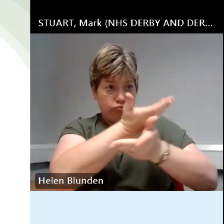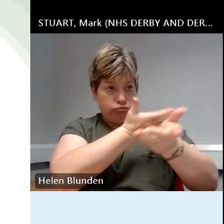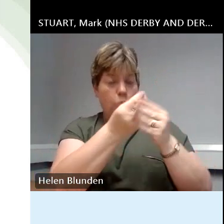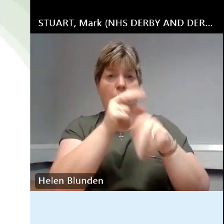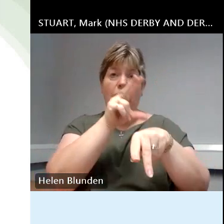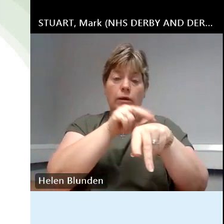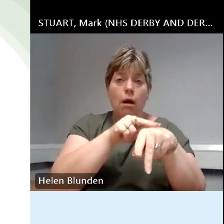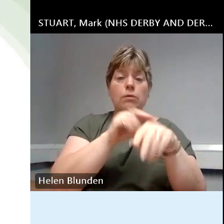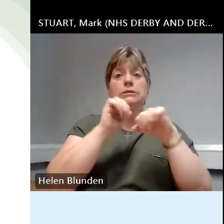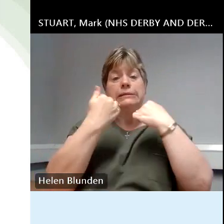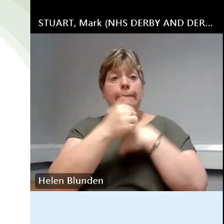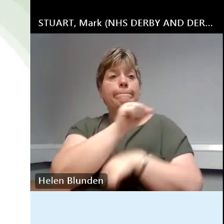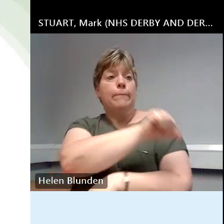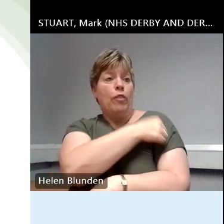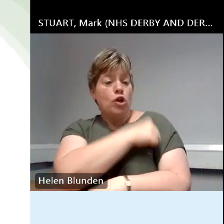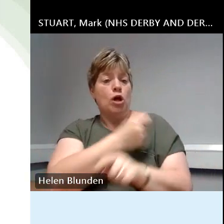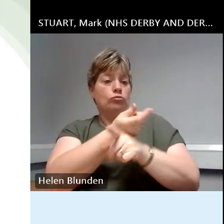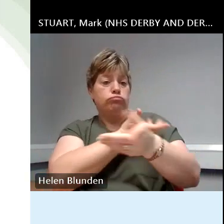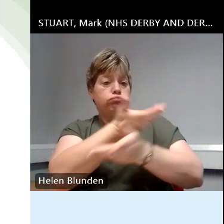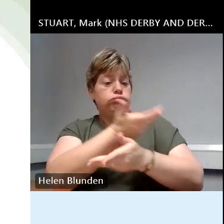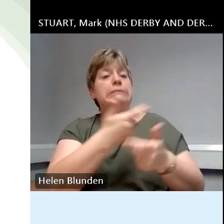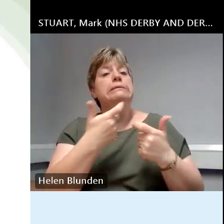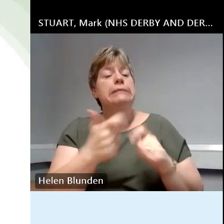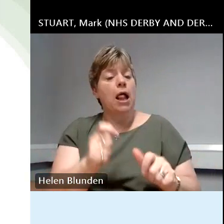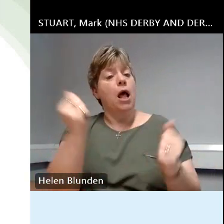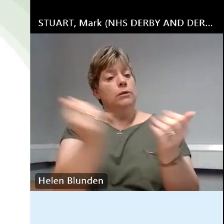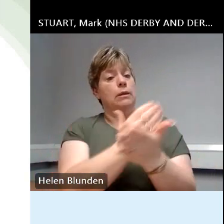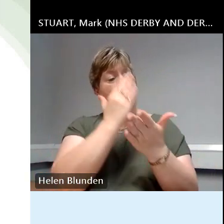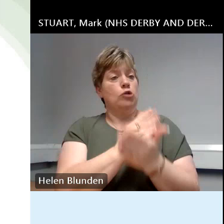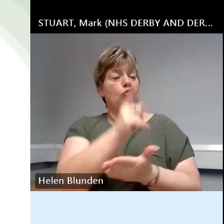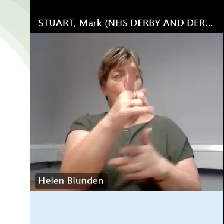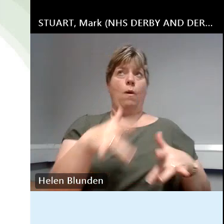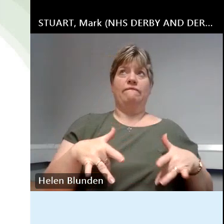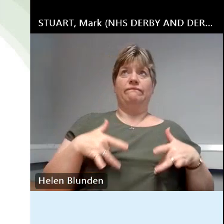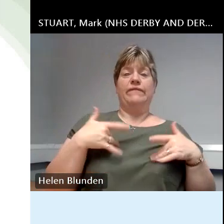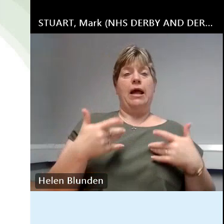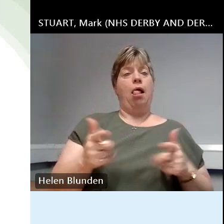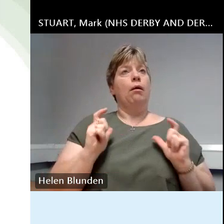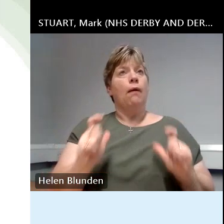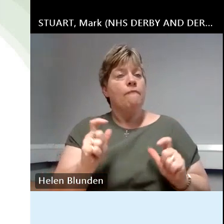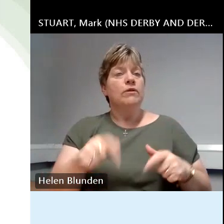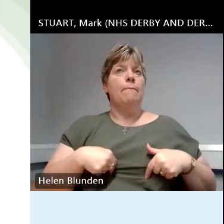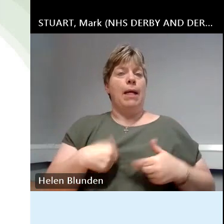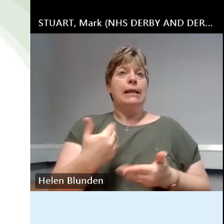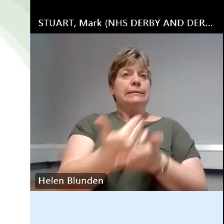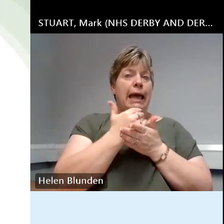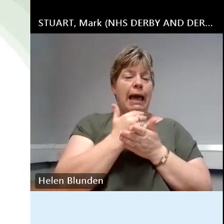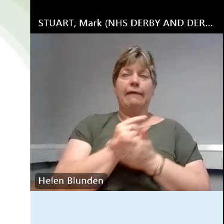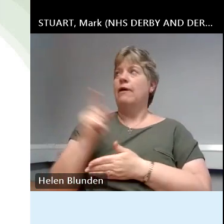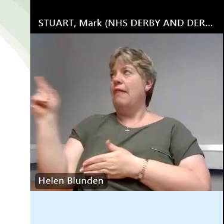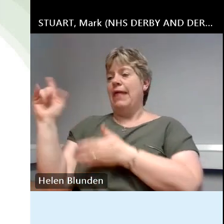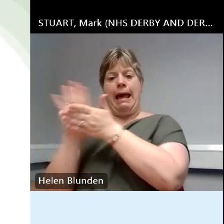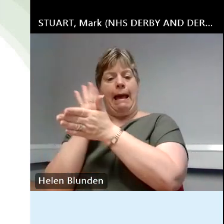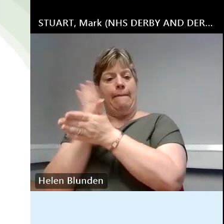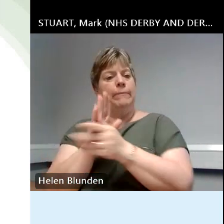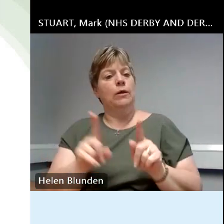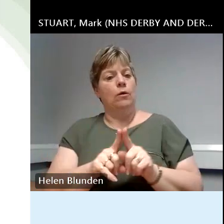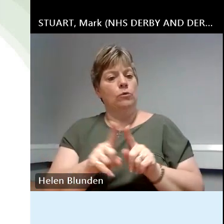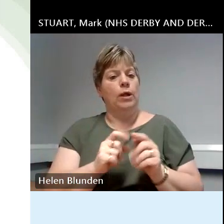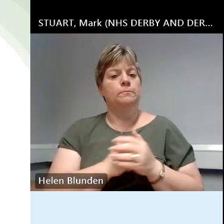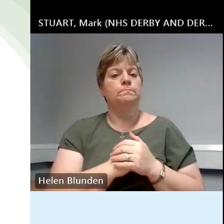clinicians and with the clinical teams that are caring for you to make sure that you're still feeling safe and comfortable, and that they're happy you're safe and comfortable too.